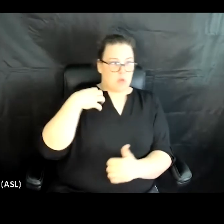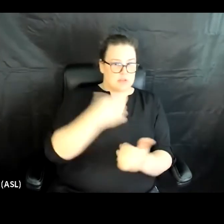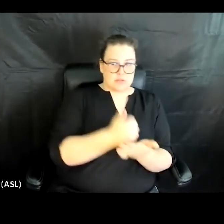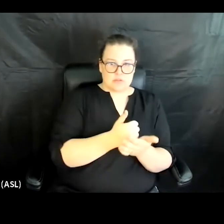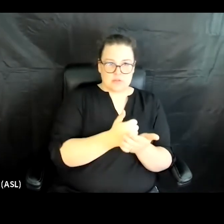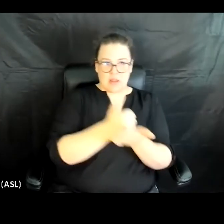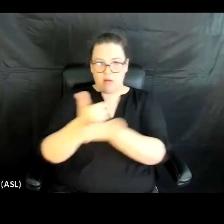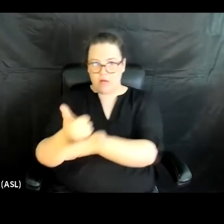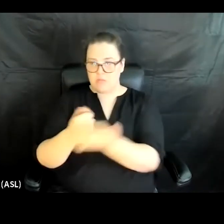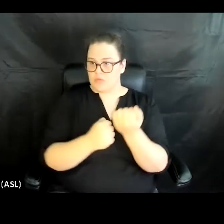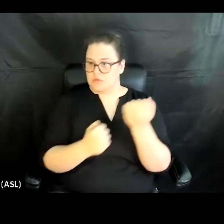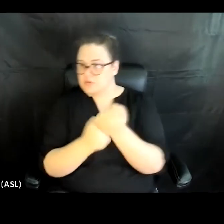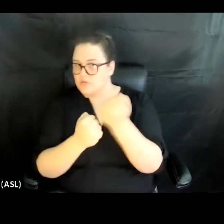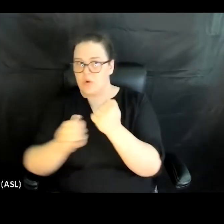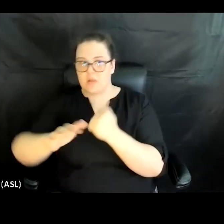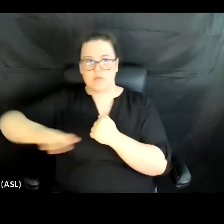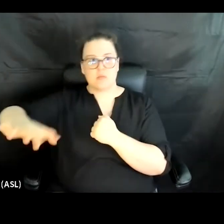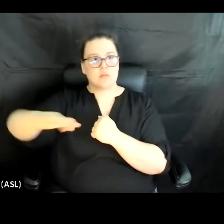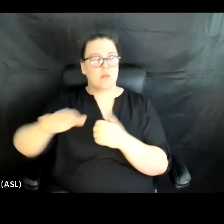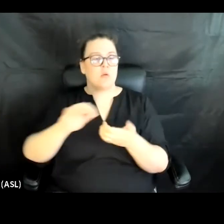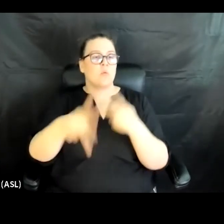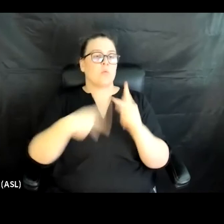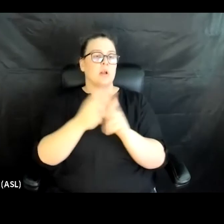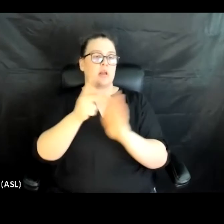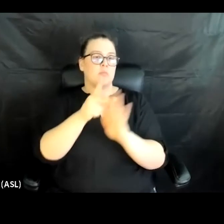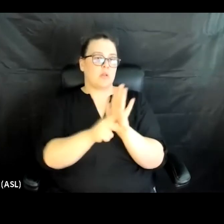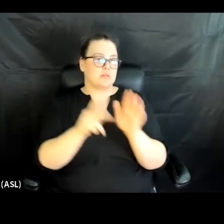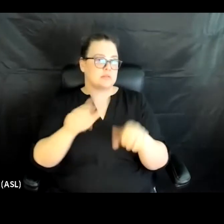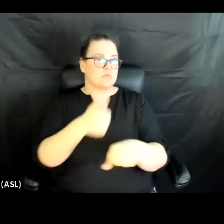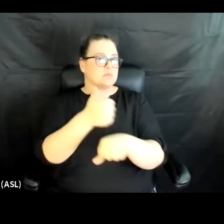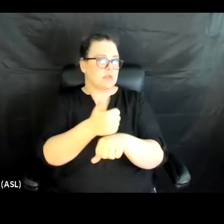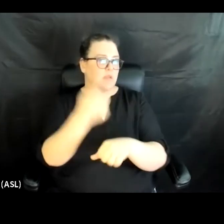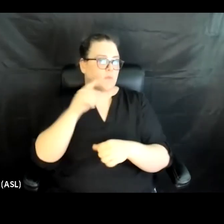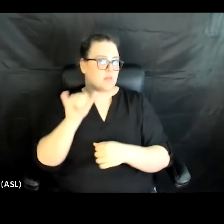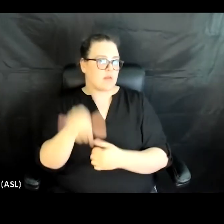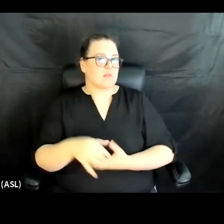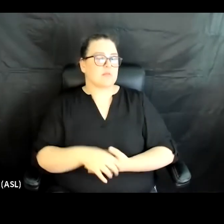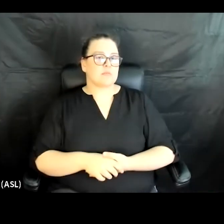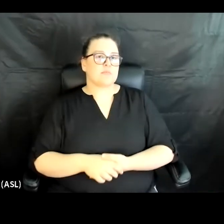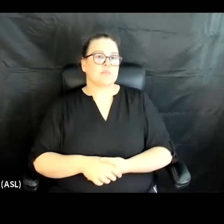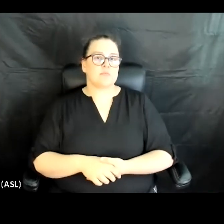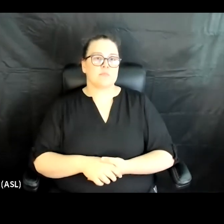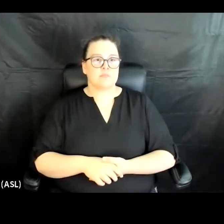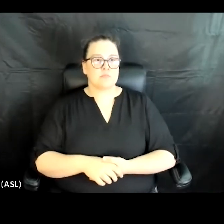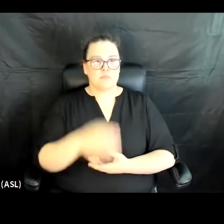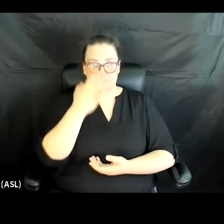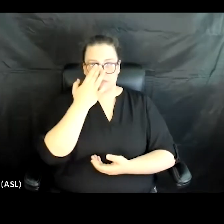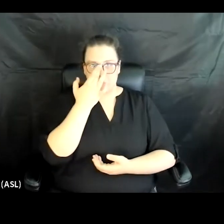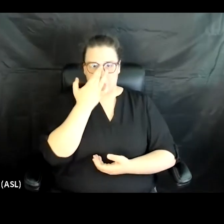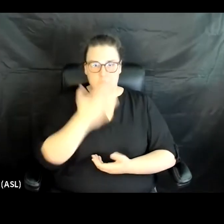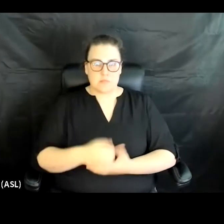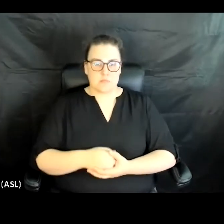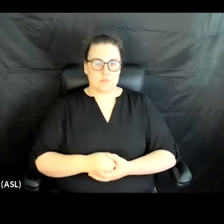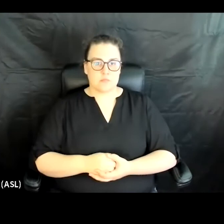support them? And what are the kinds of policies that can be in place to do that? So let's, we have a